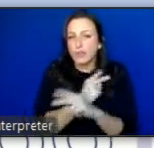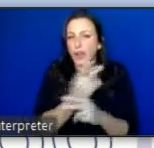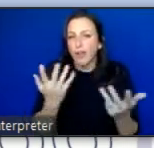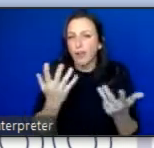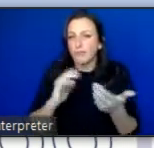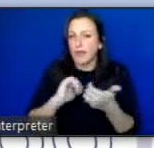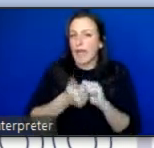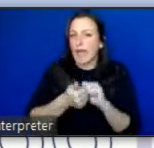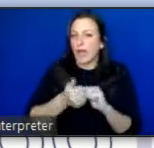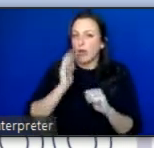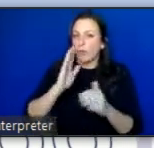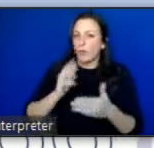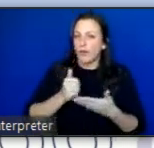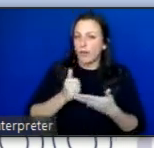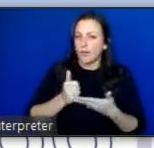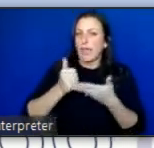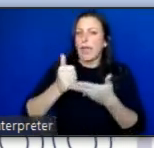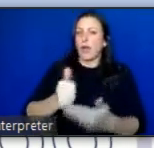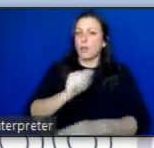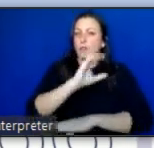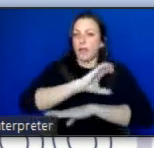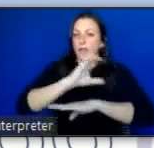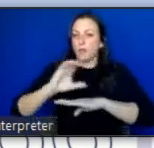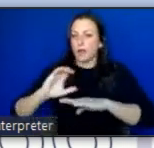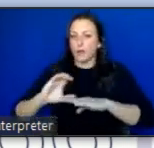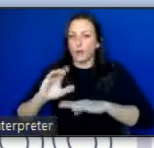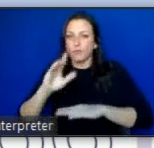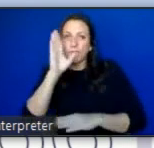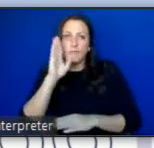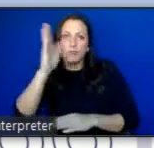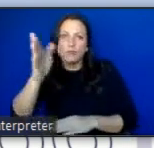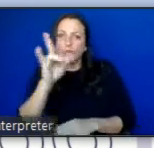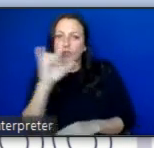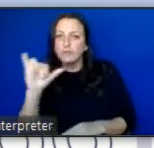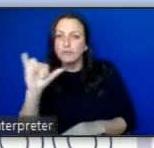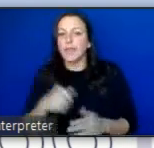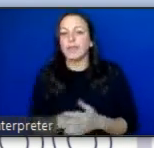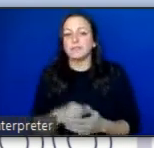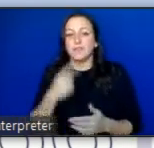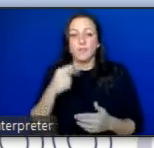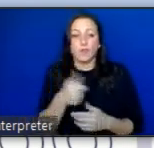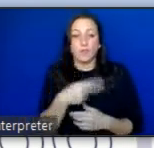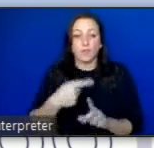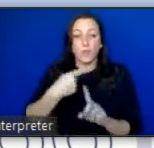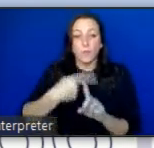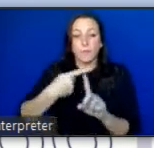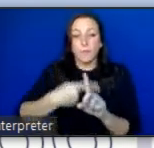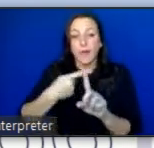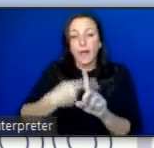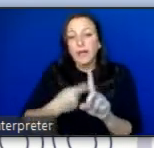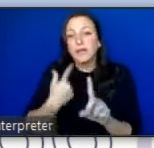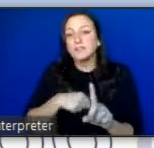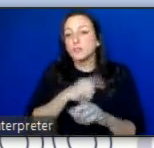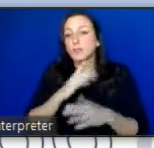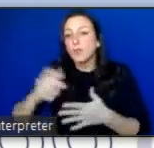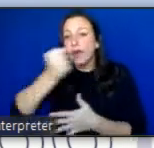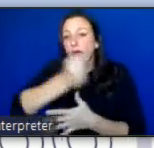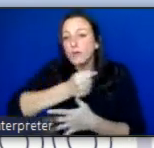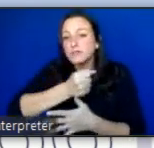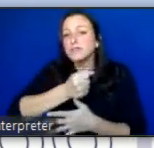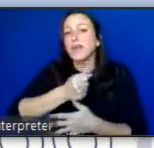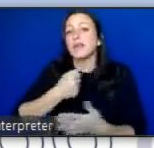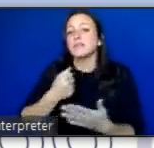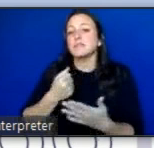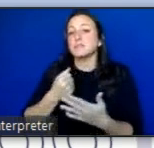of Colorado. Over the next couple of months, we prioritized our healthcare workers, residential care